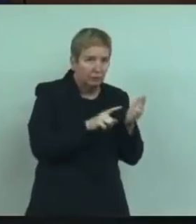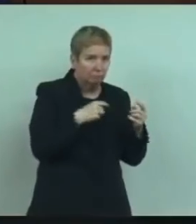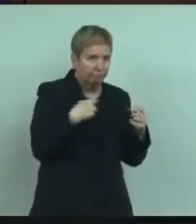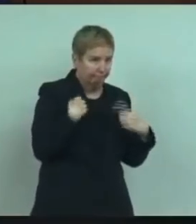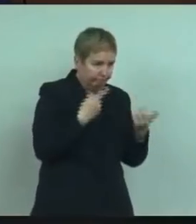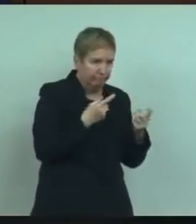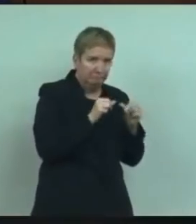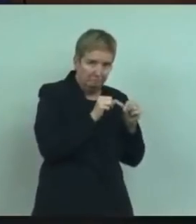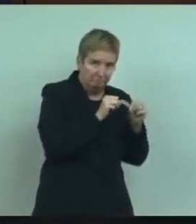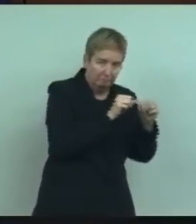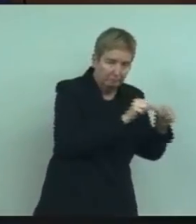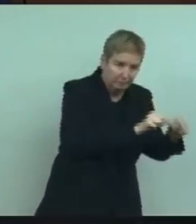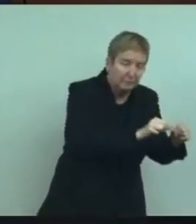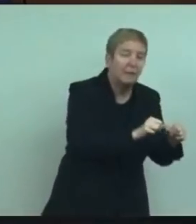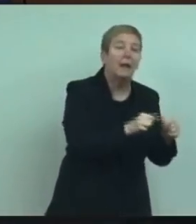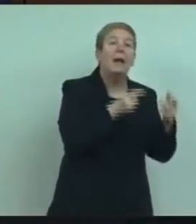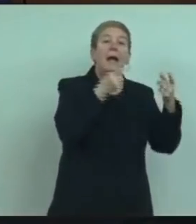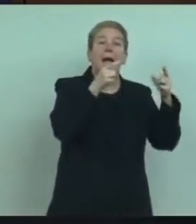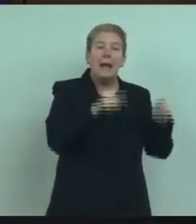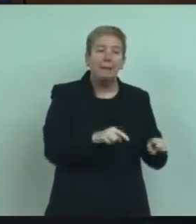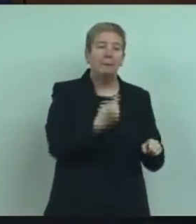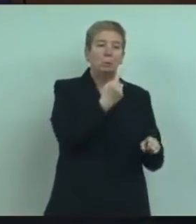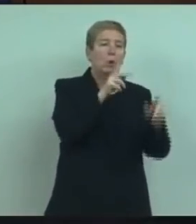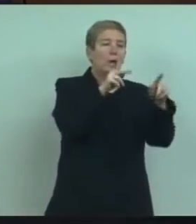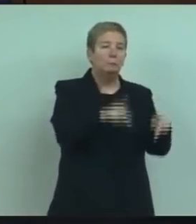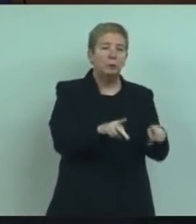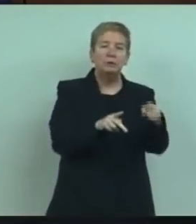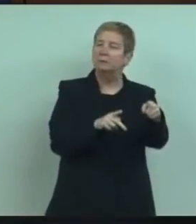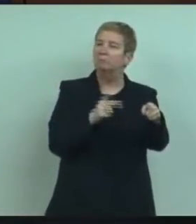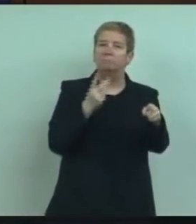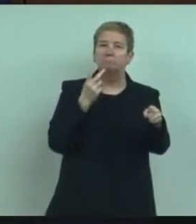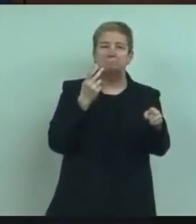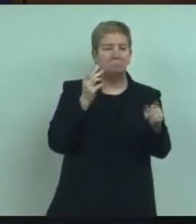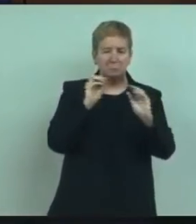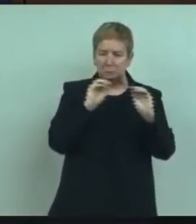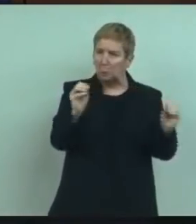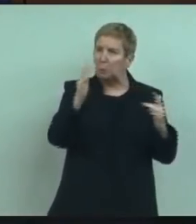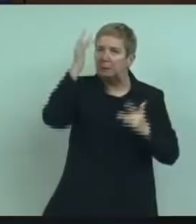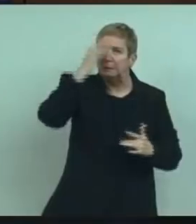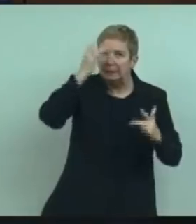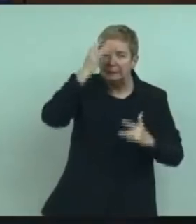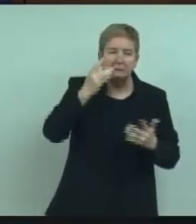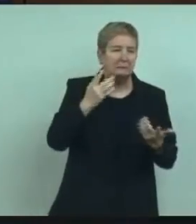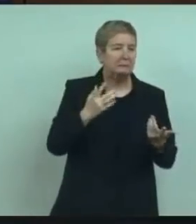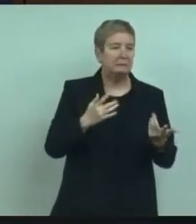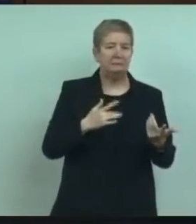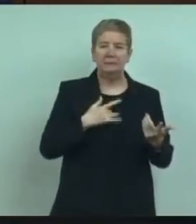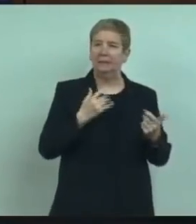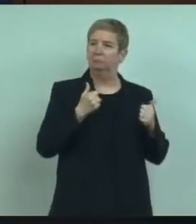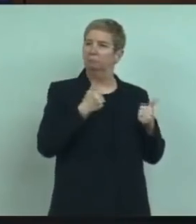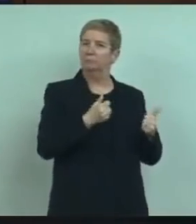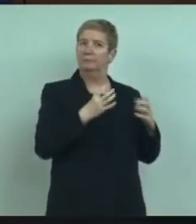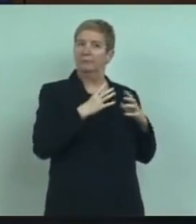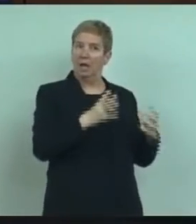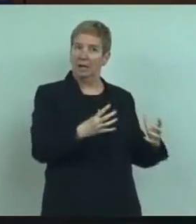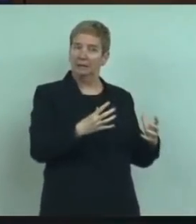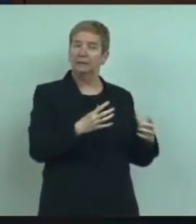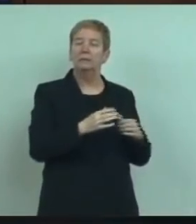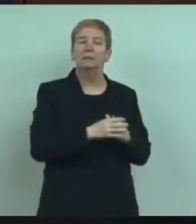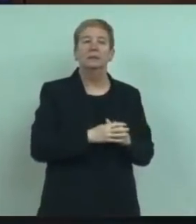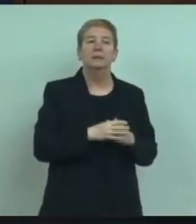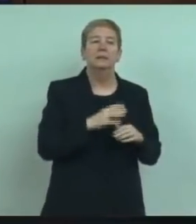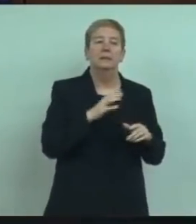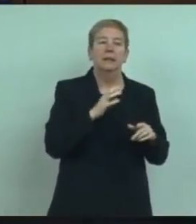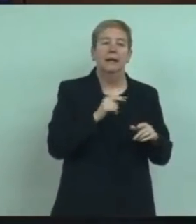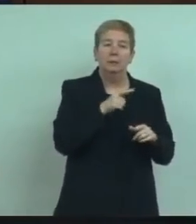ongoing, you have someone who had no symptoms, was doing their work, and we thank them, because if they don't go